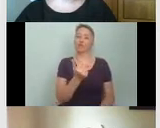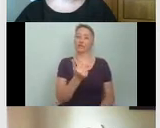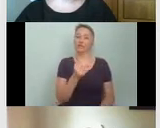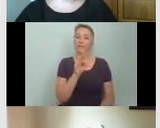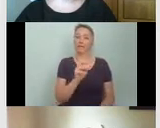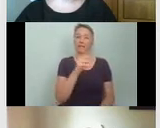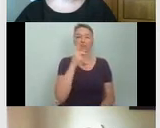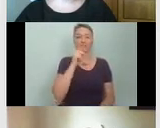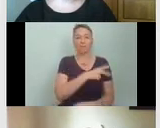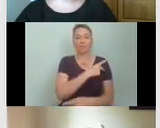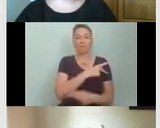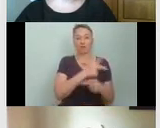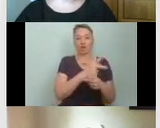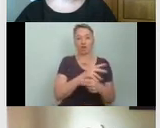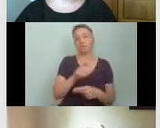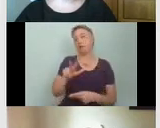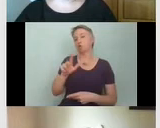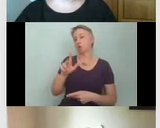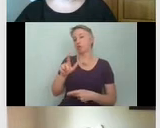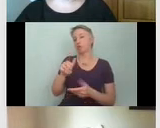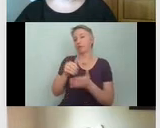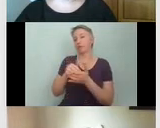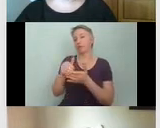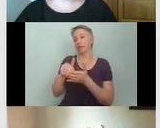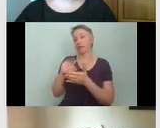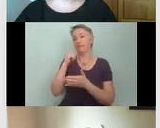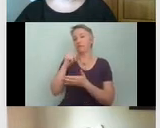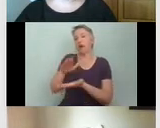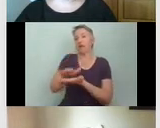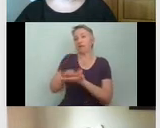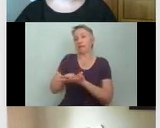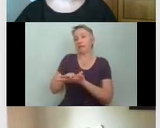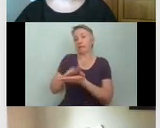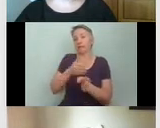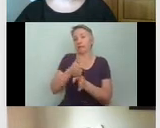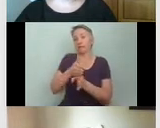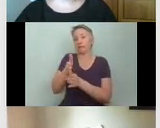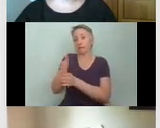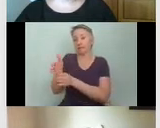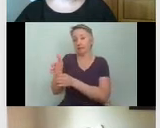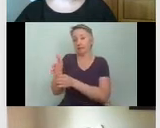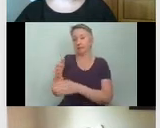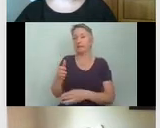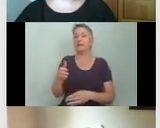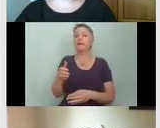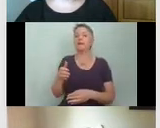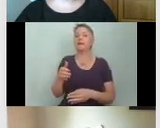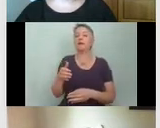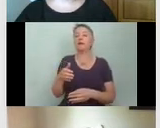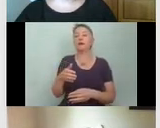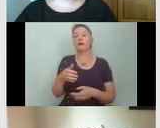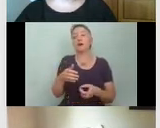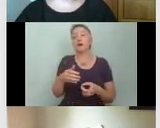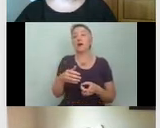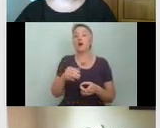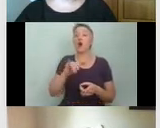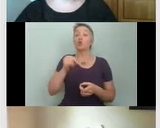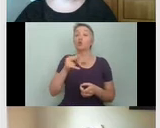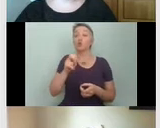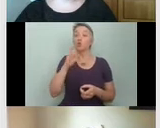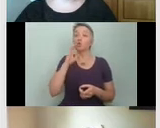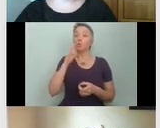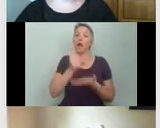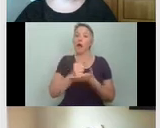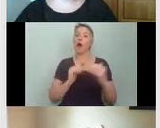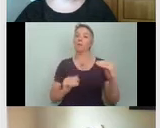about $23 million in our academic divisions. That would have been offset somewhat in June because of